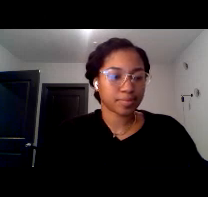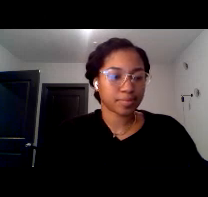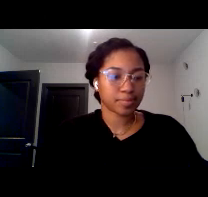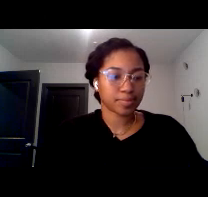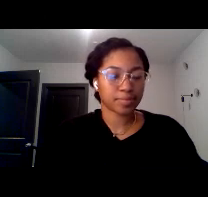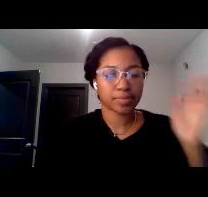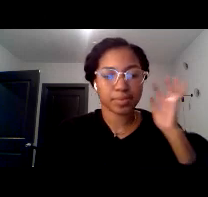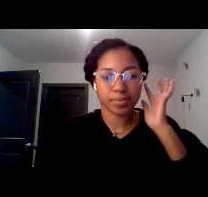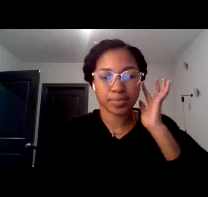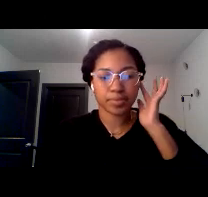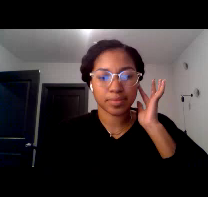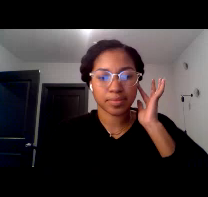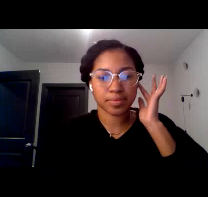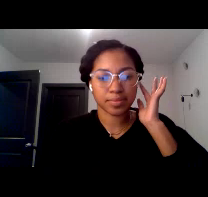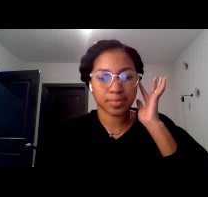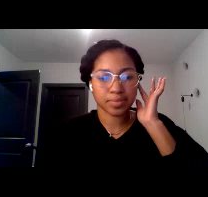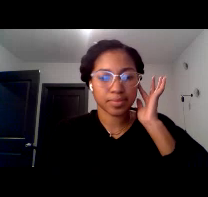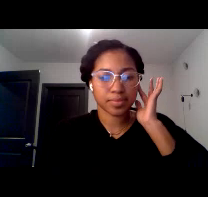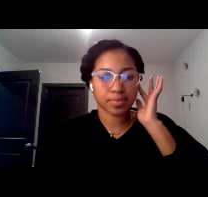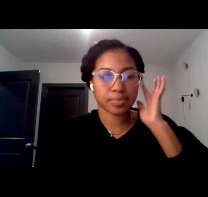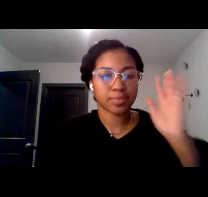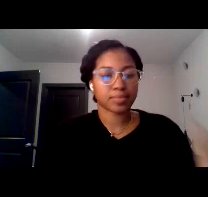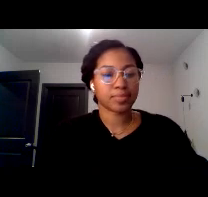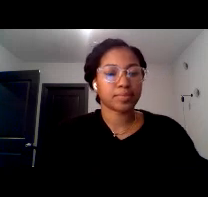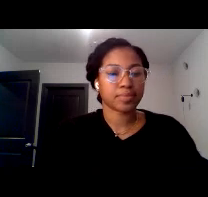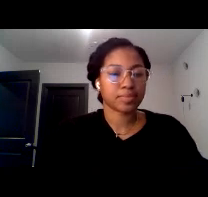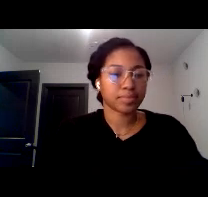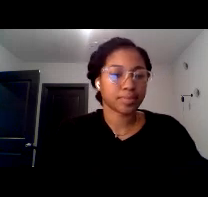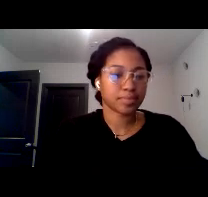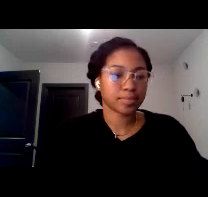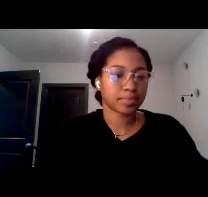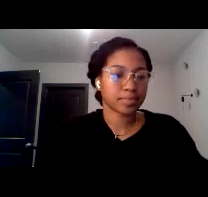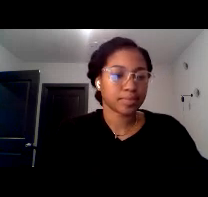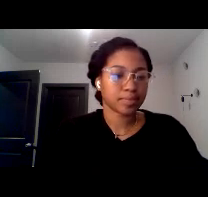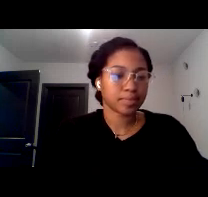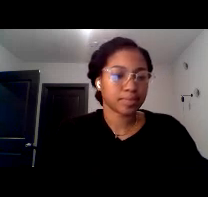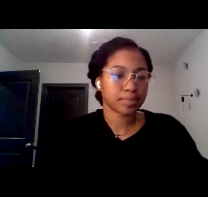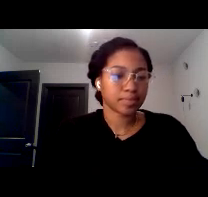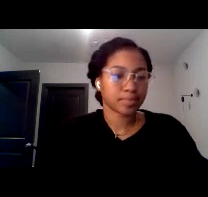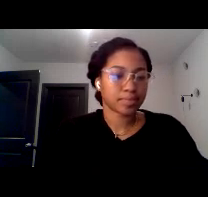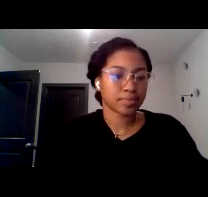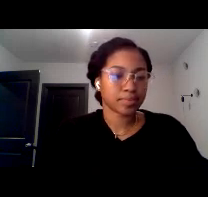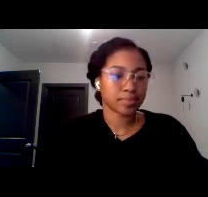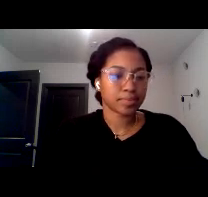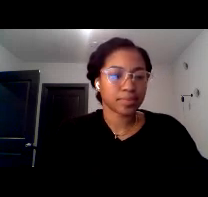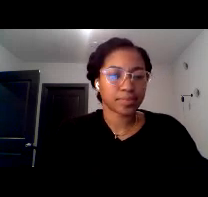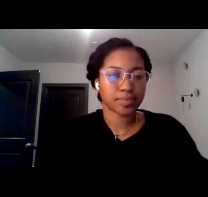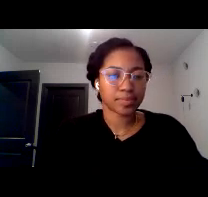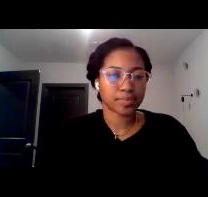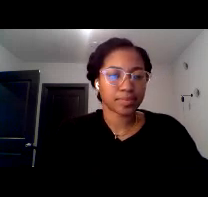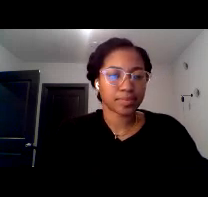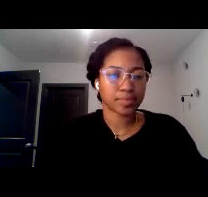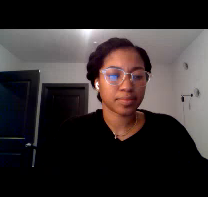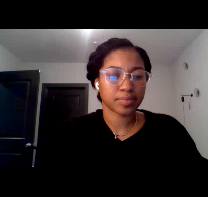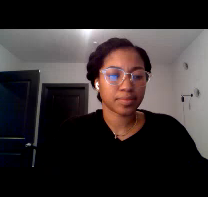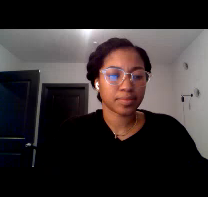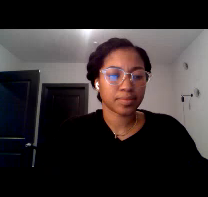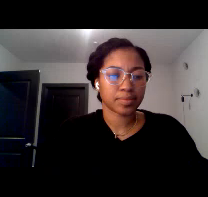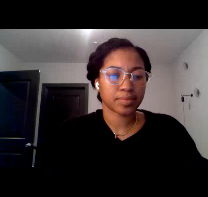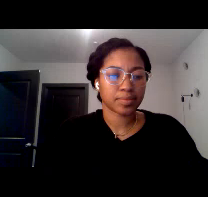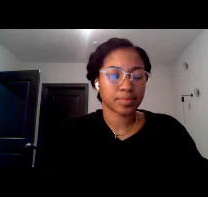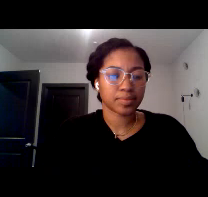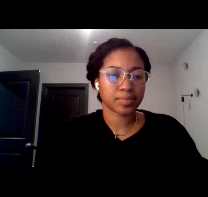2013-007, that requires us to actually monitor all of our subrecipients. It's also required by